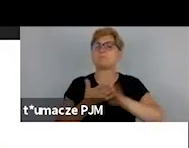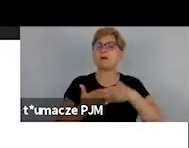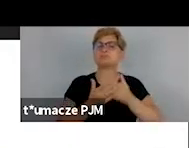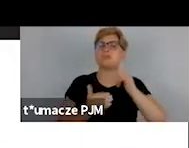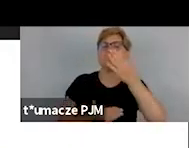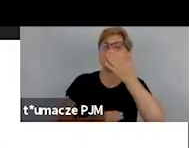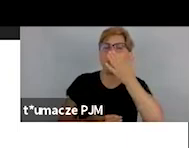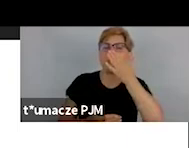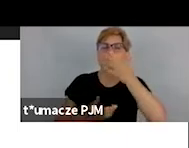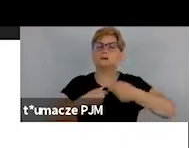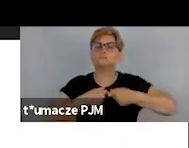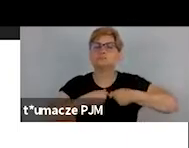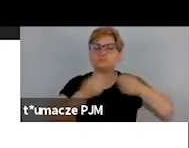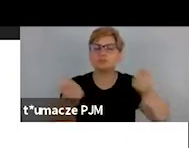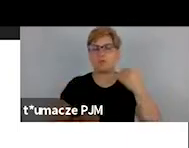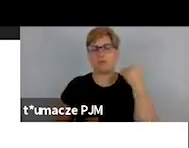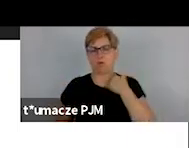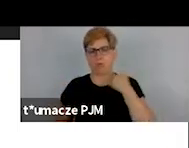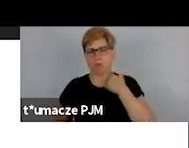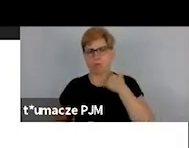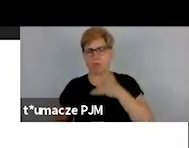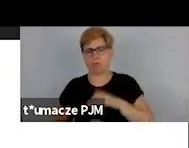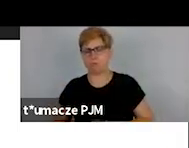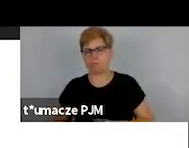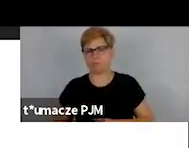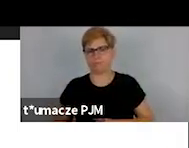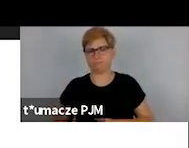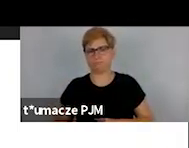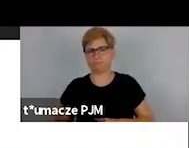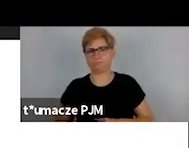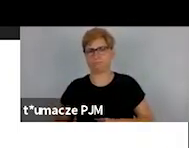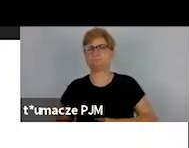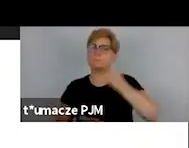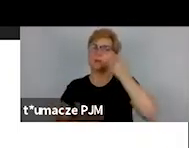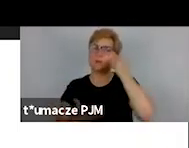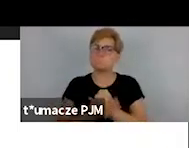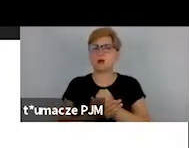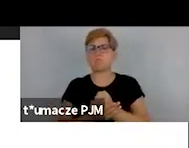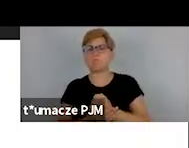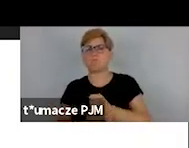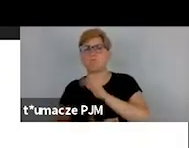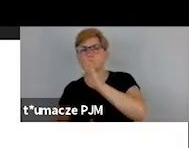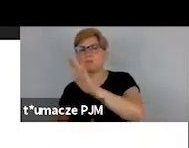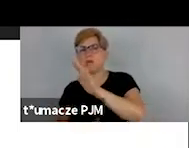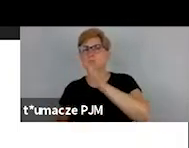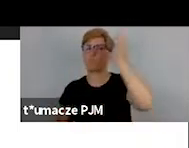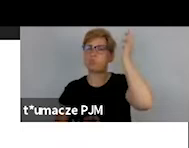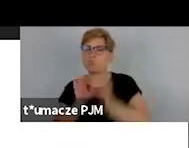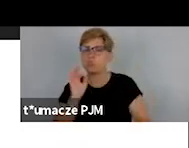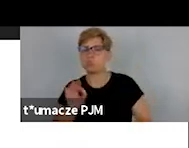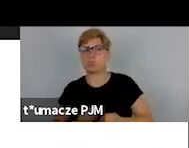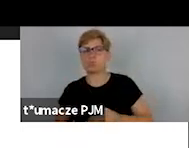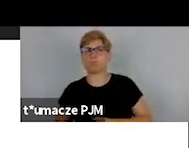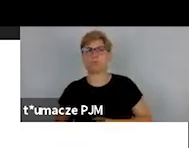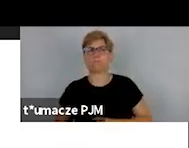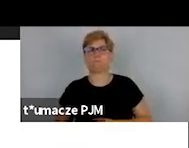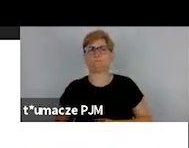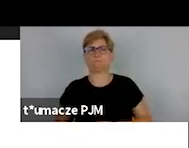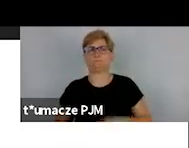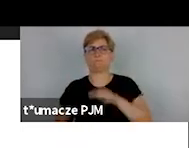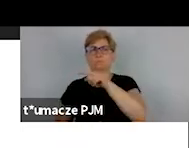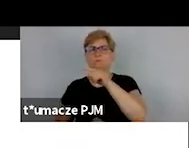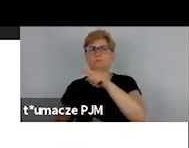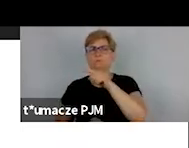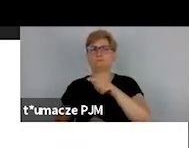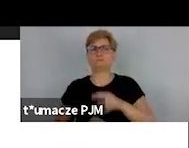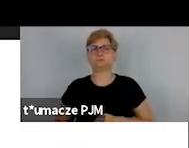is supposed to monitor the implementation of the laws, and they don't, because they don't have enough staff. And no one, not no one,